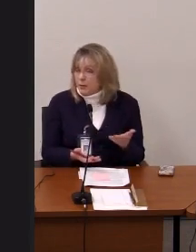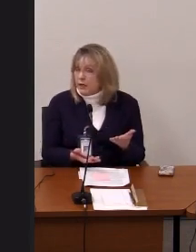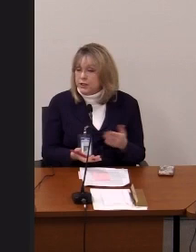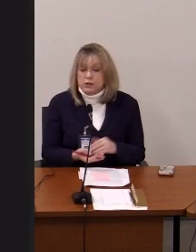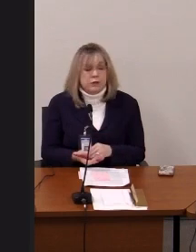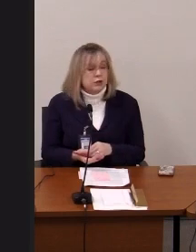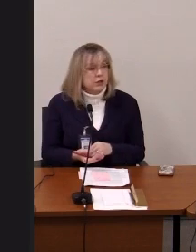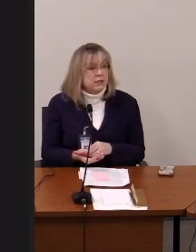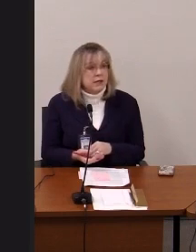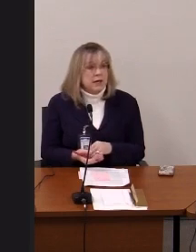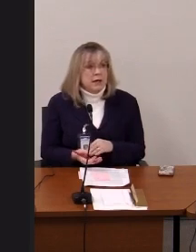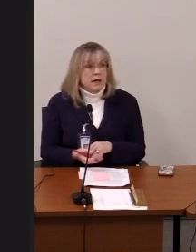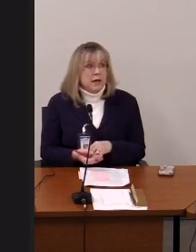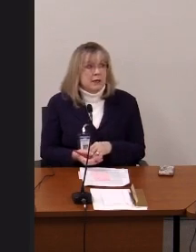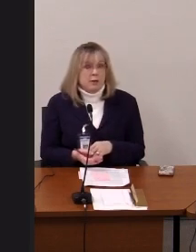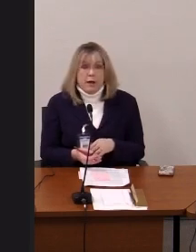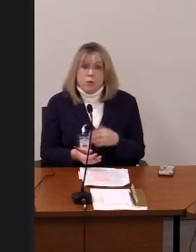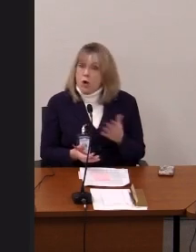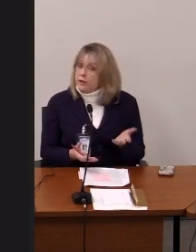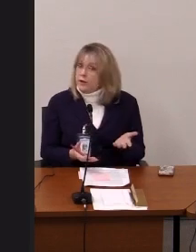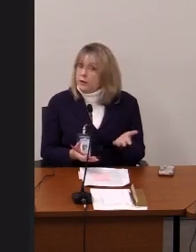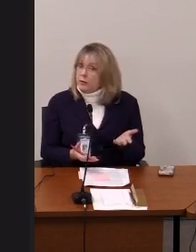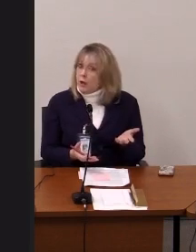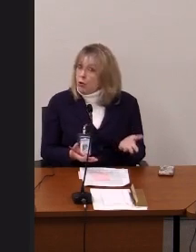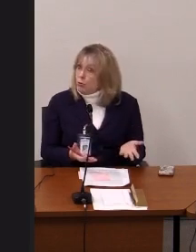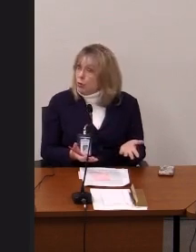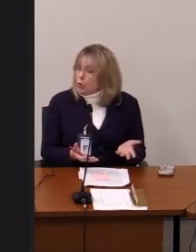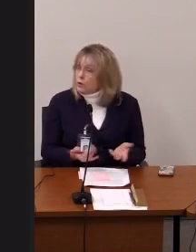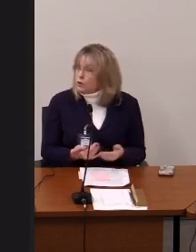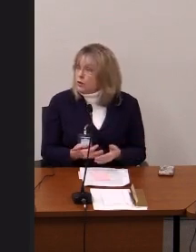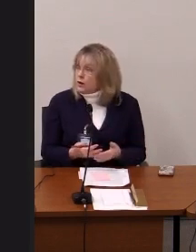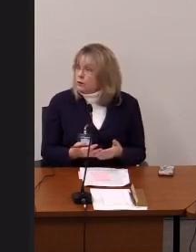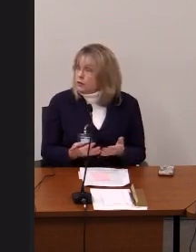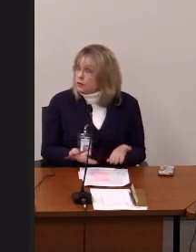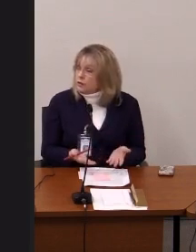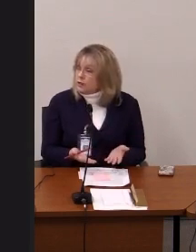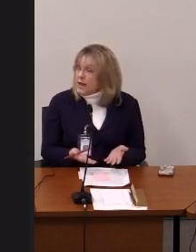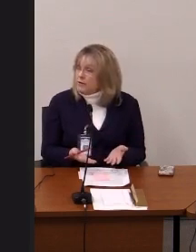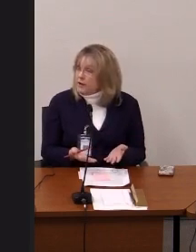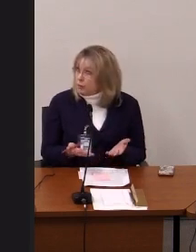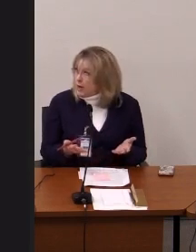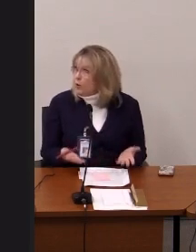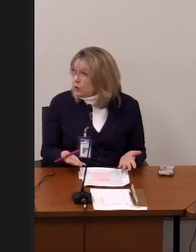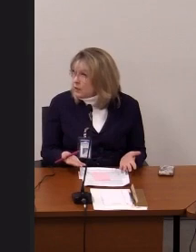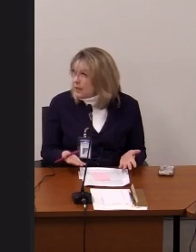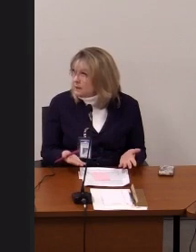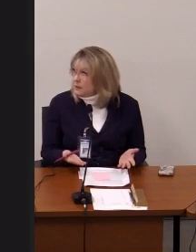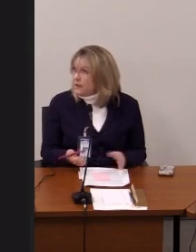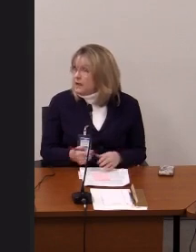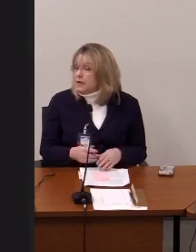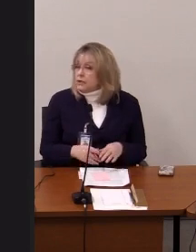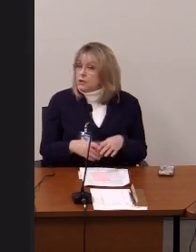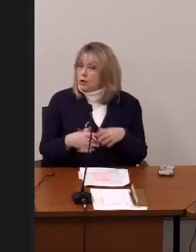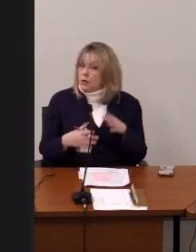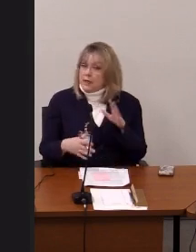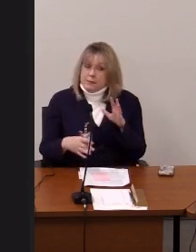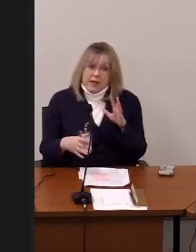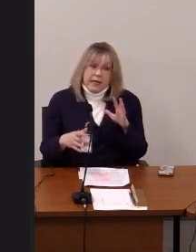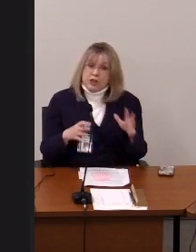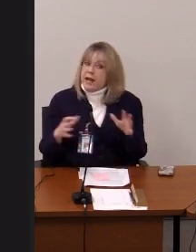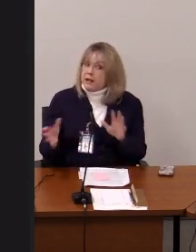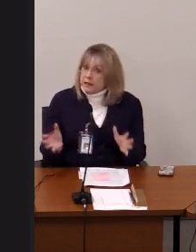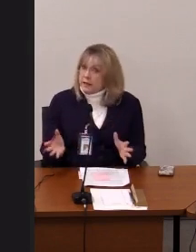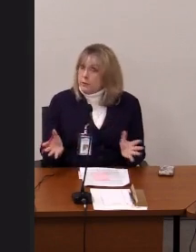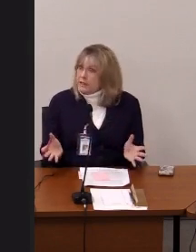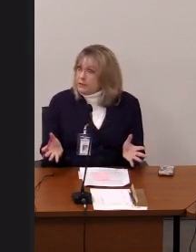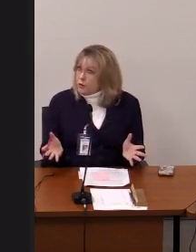the population of their students, and what their local boards or their district staff have prioritized. So